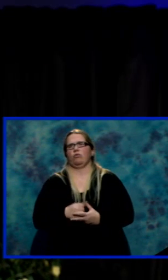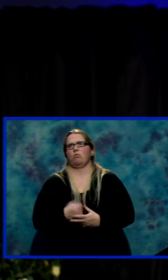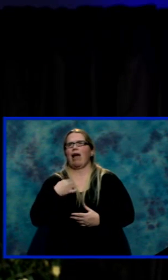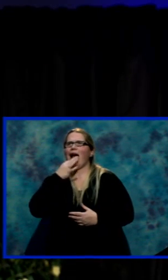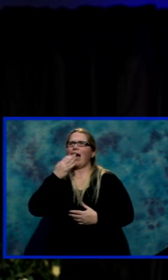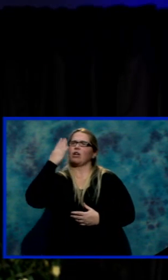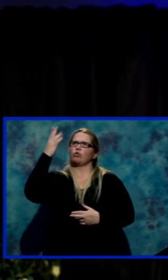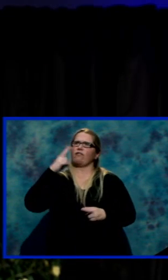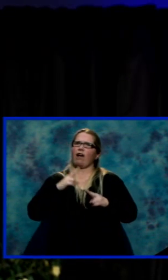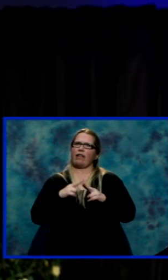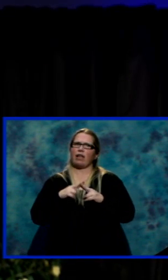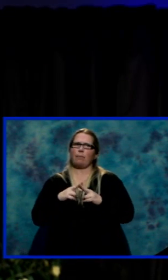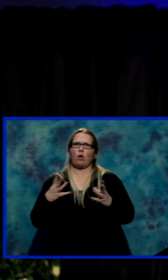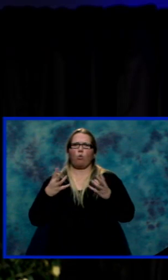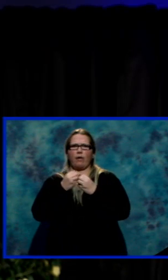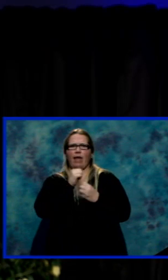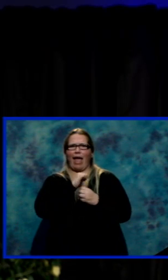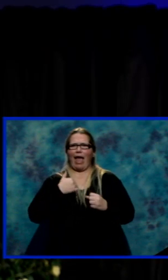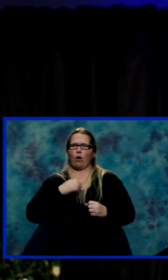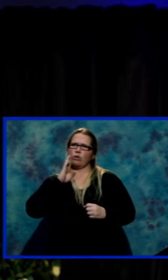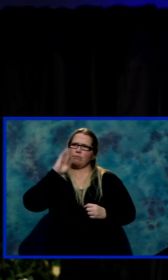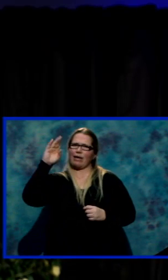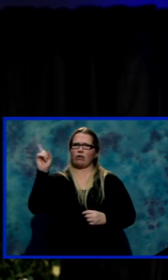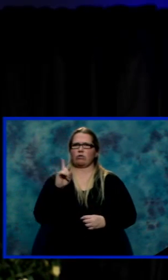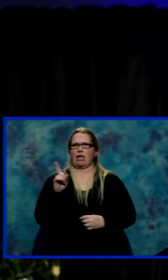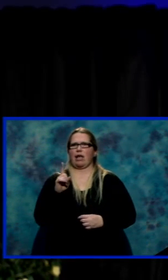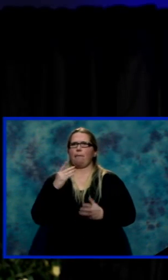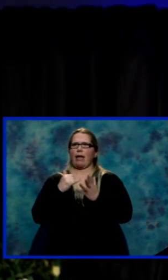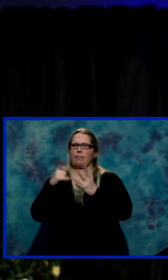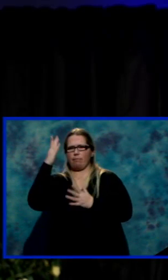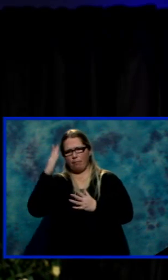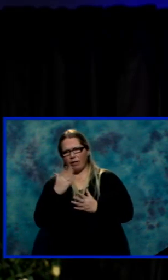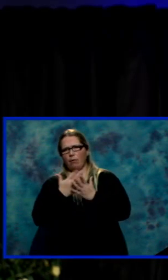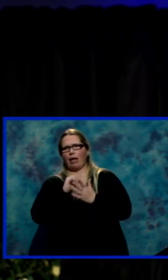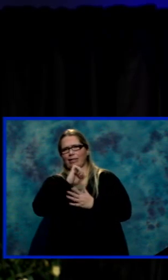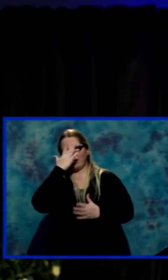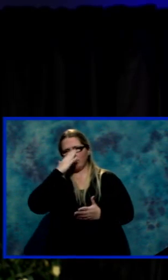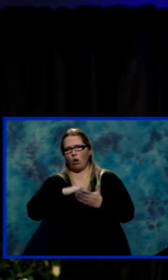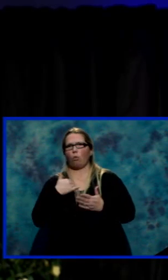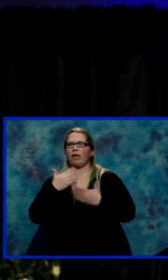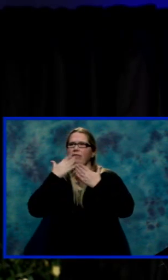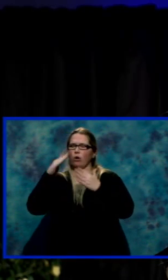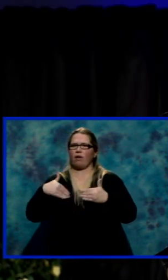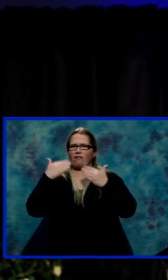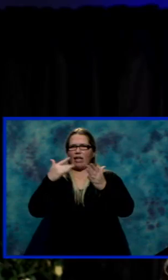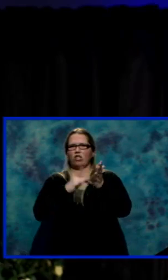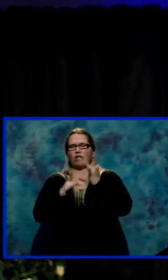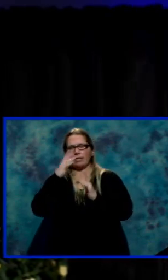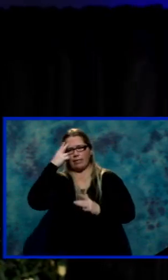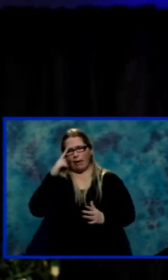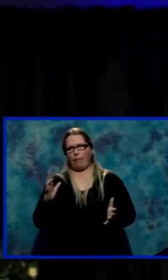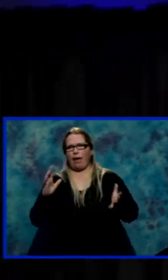be with our speaker today and you'll help him to speak your words and may he be blessed from his experience as well. And we thank you in advance in Jesus' name.